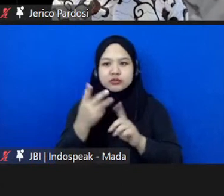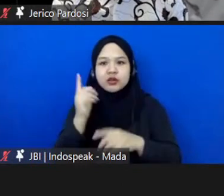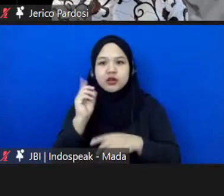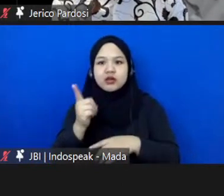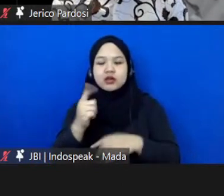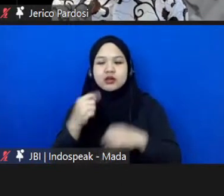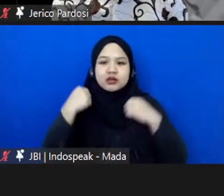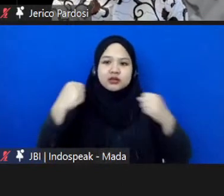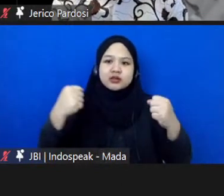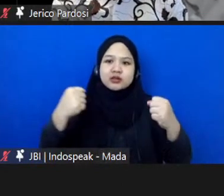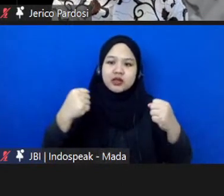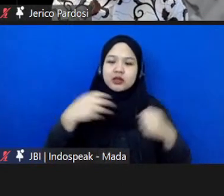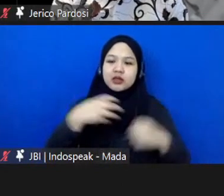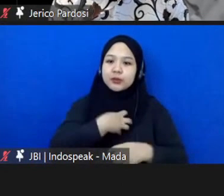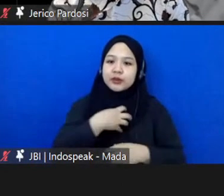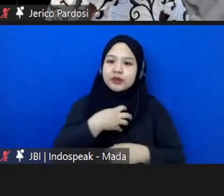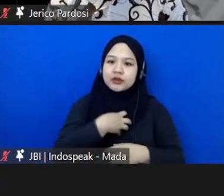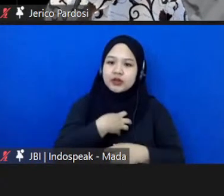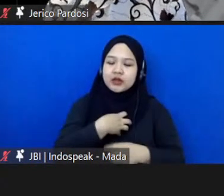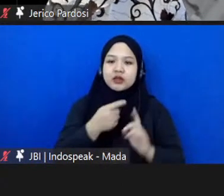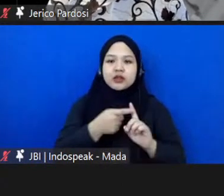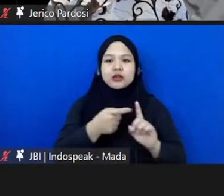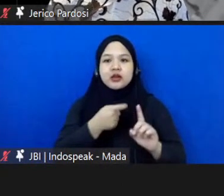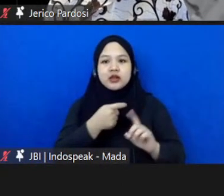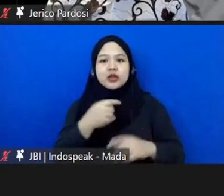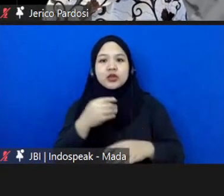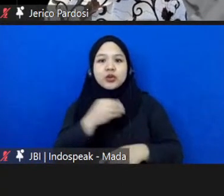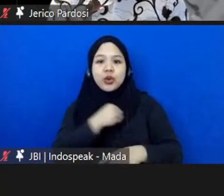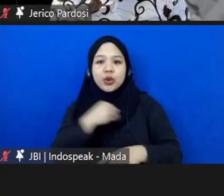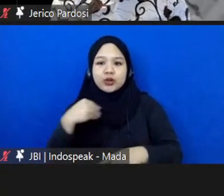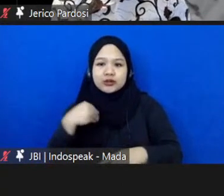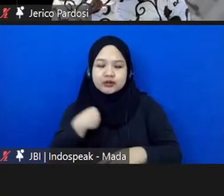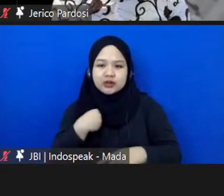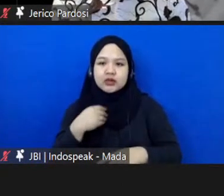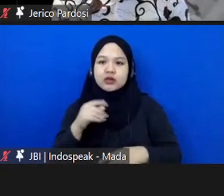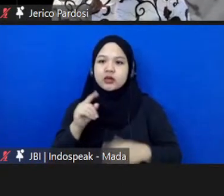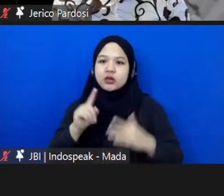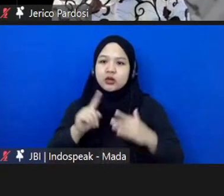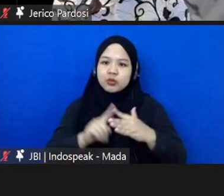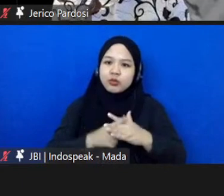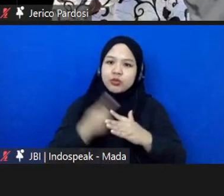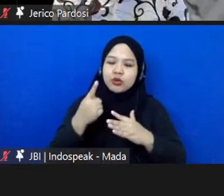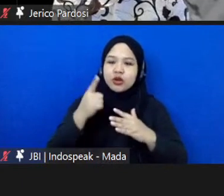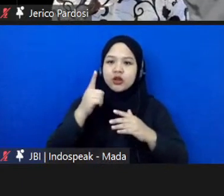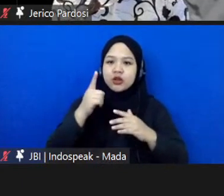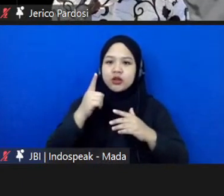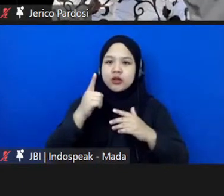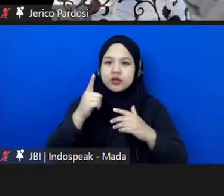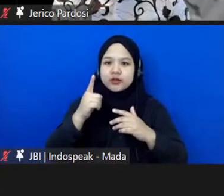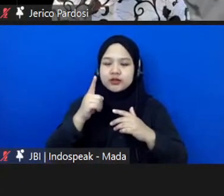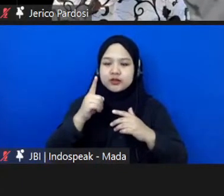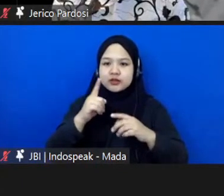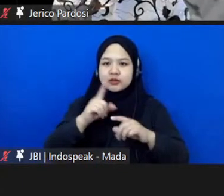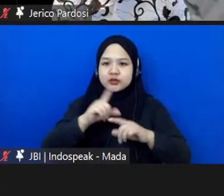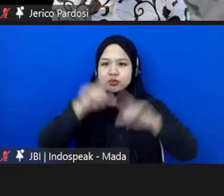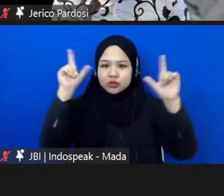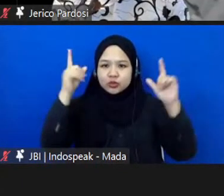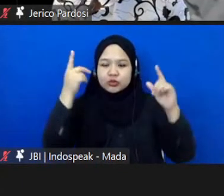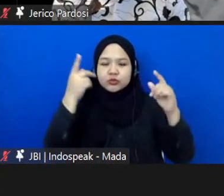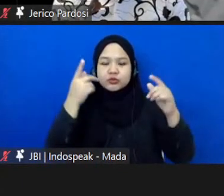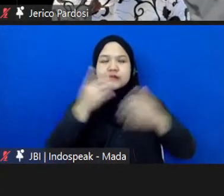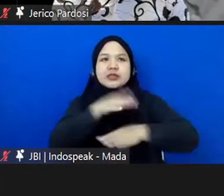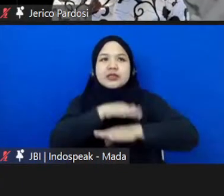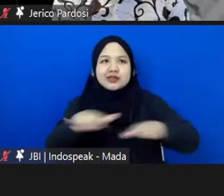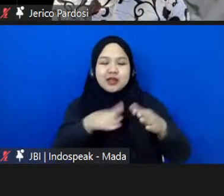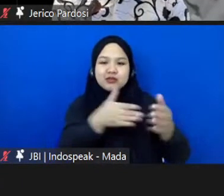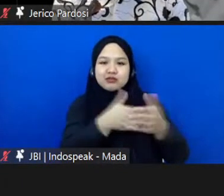native medical doctors, it has started gradually to overcome those challenges